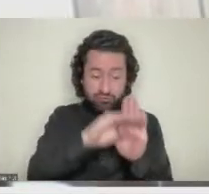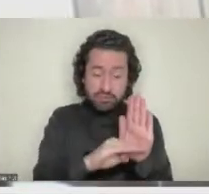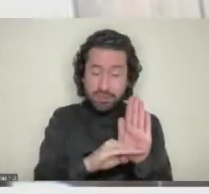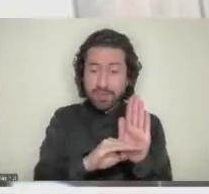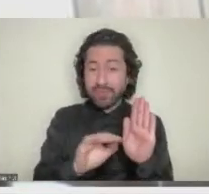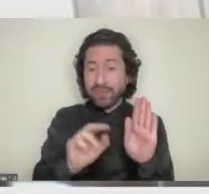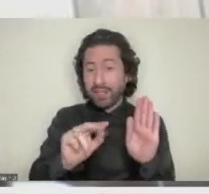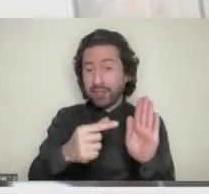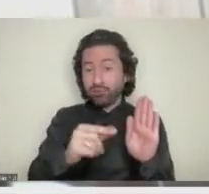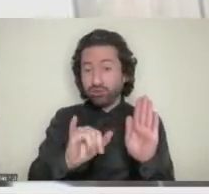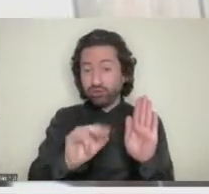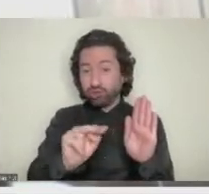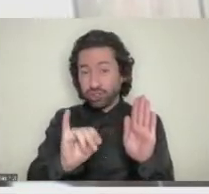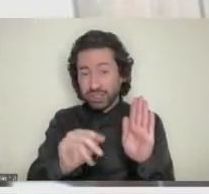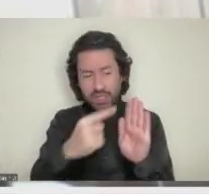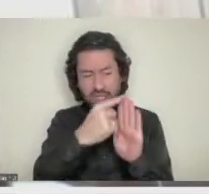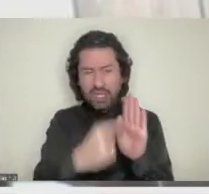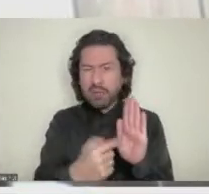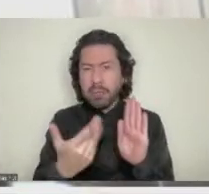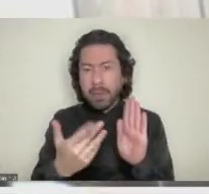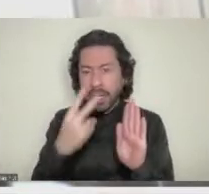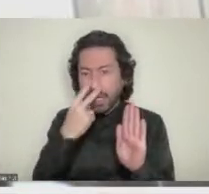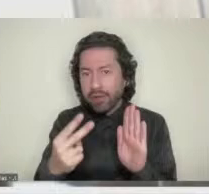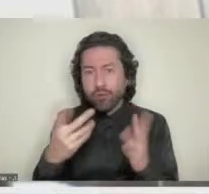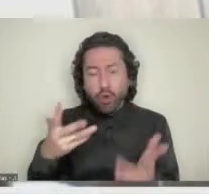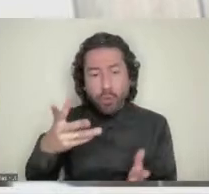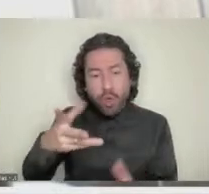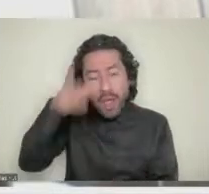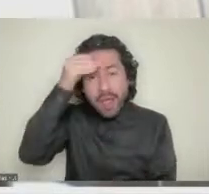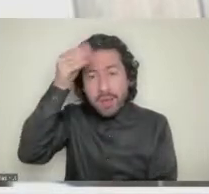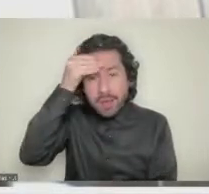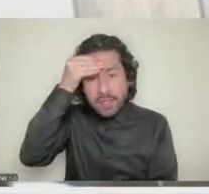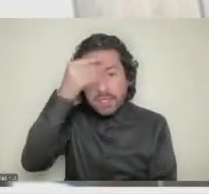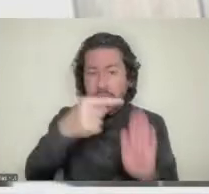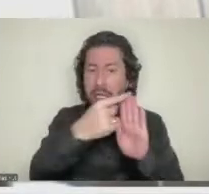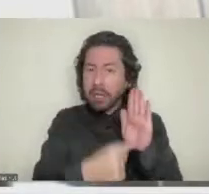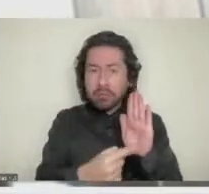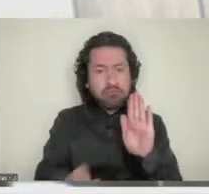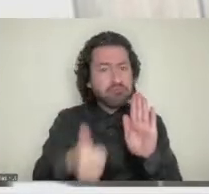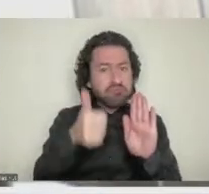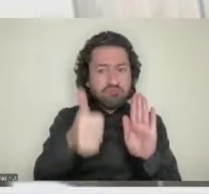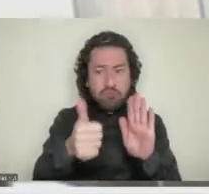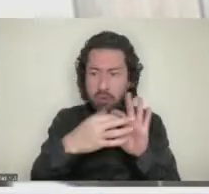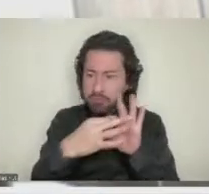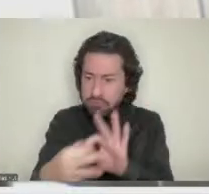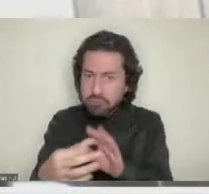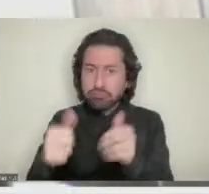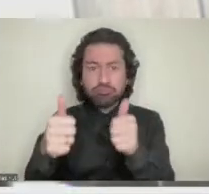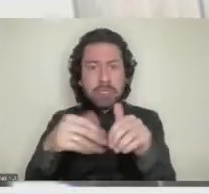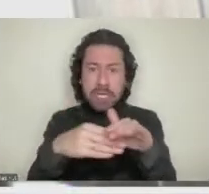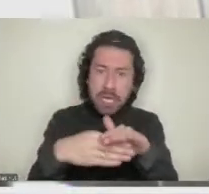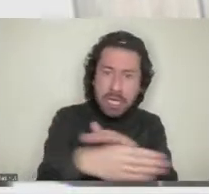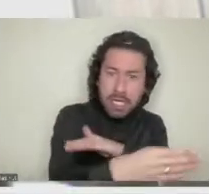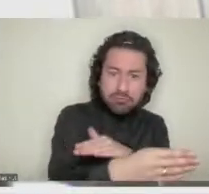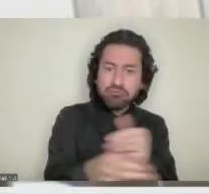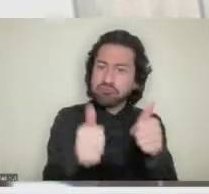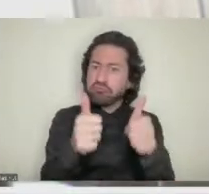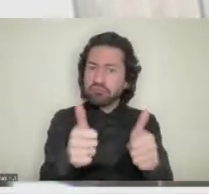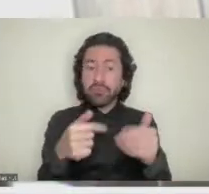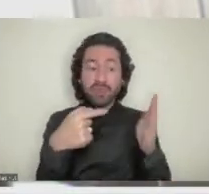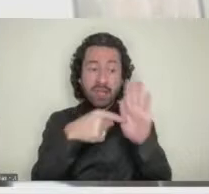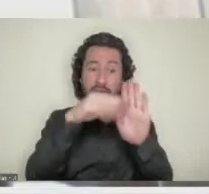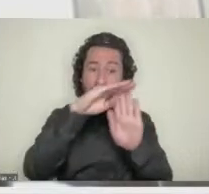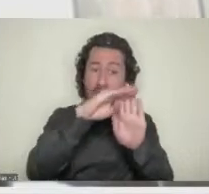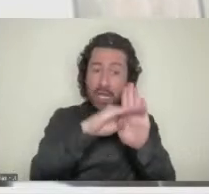Gini index that measures the concentration of learning works, and it's related